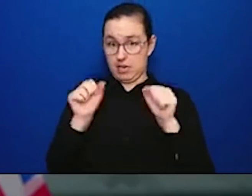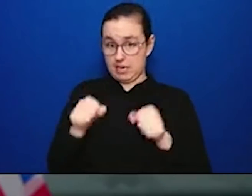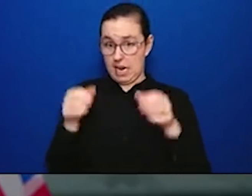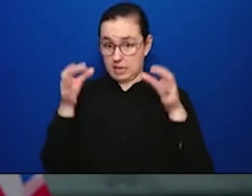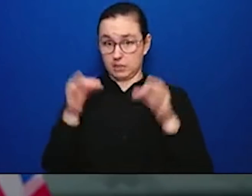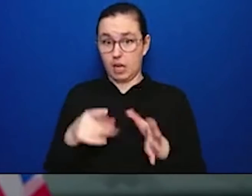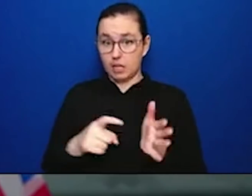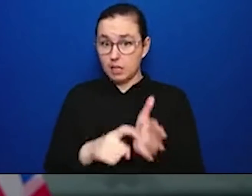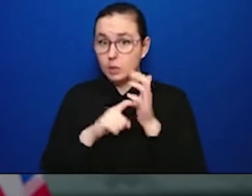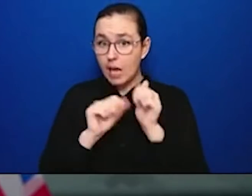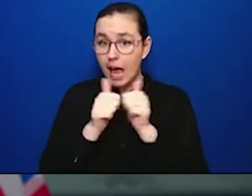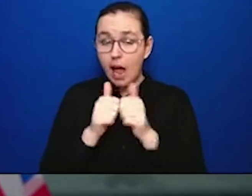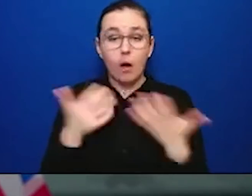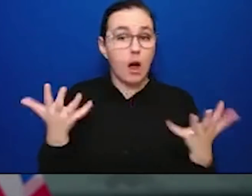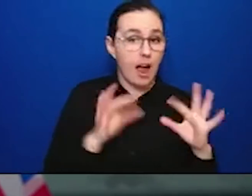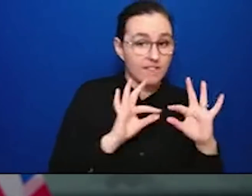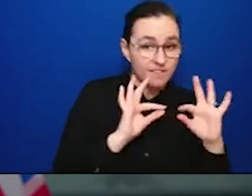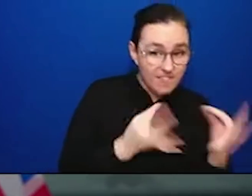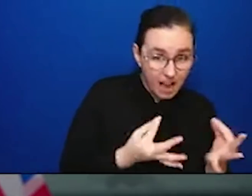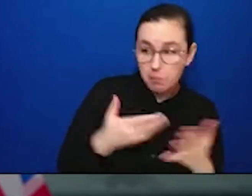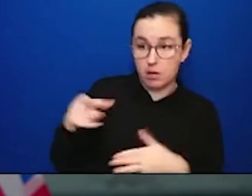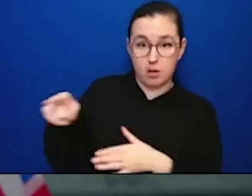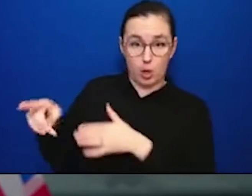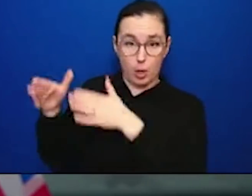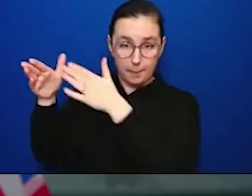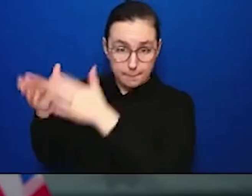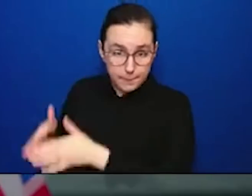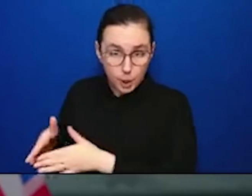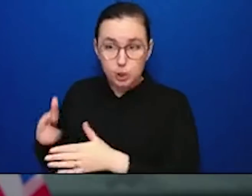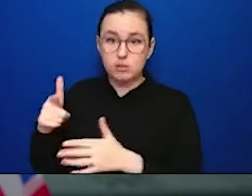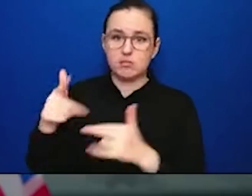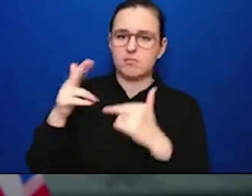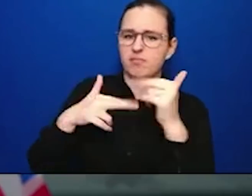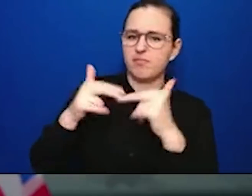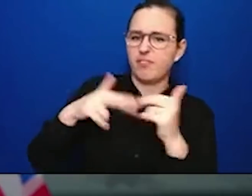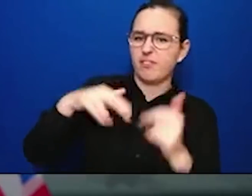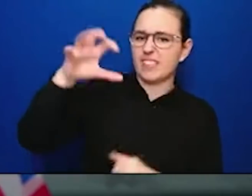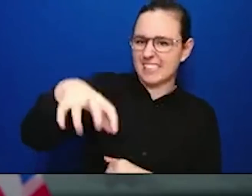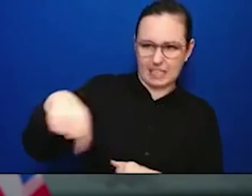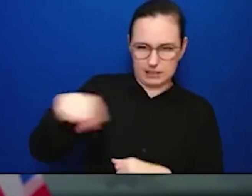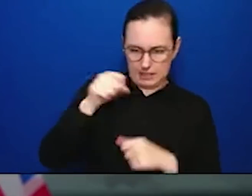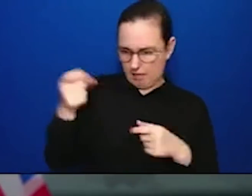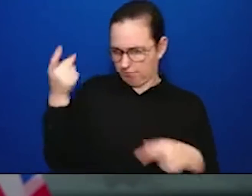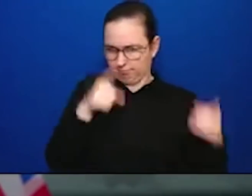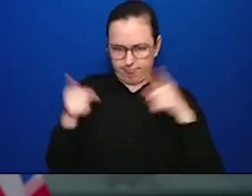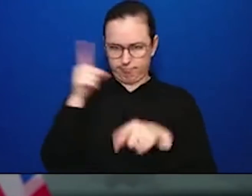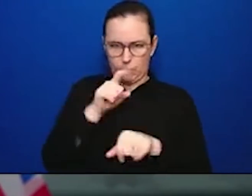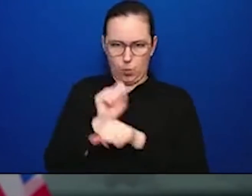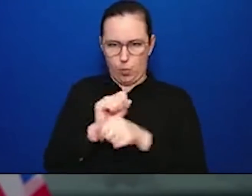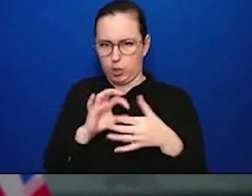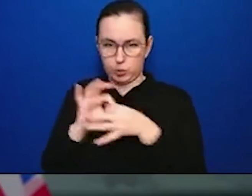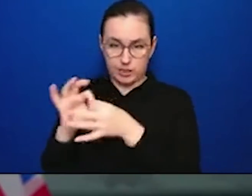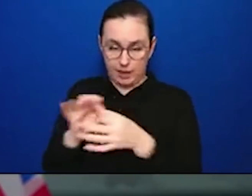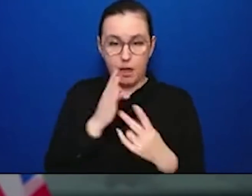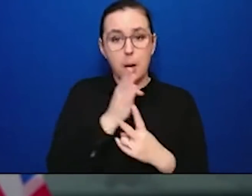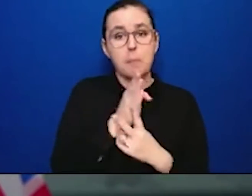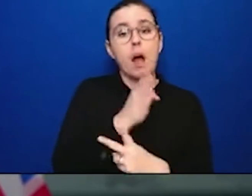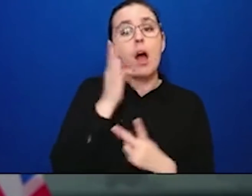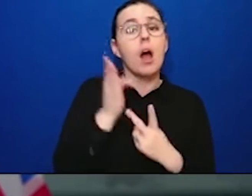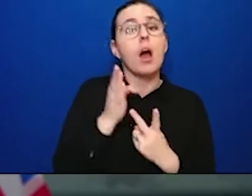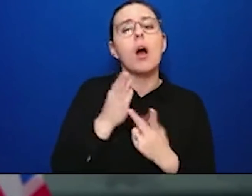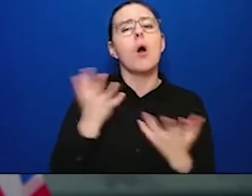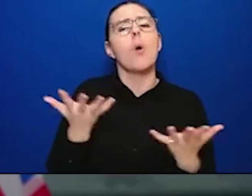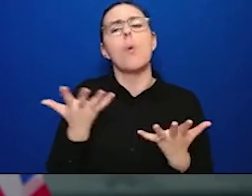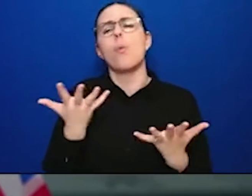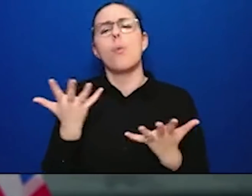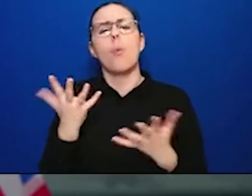and the facility. But the other one that is equally essential in the life and quality